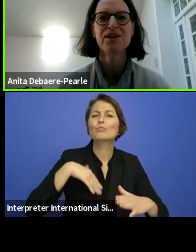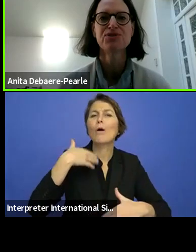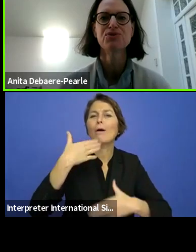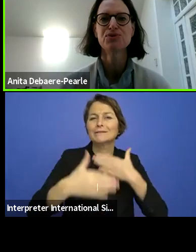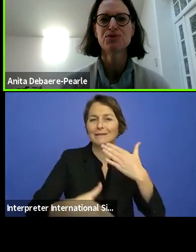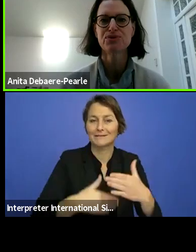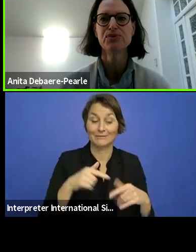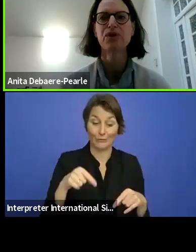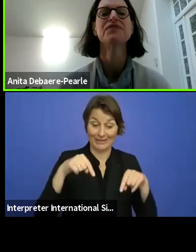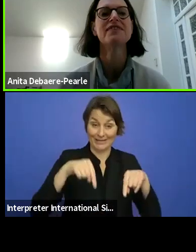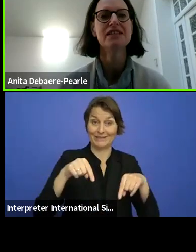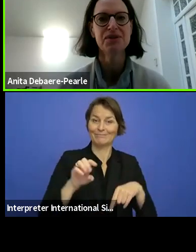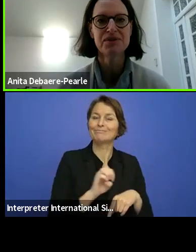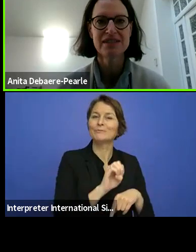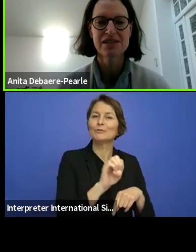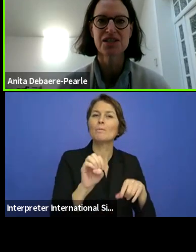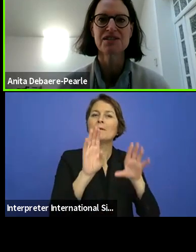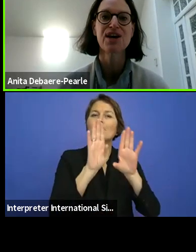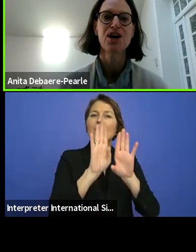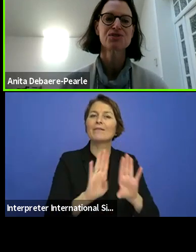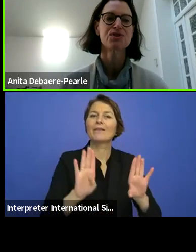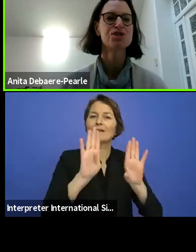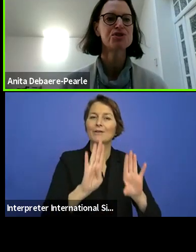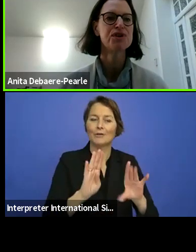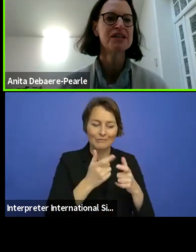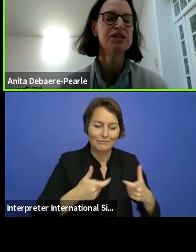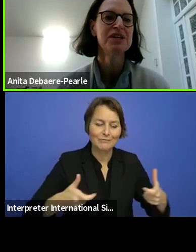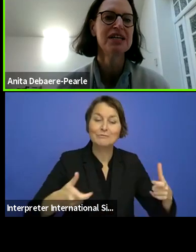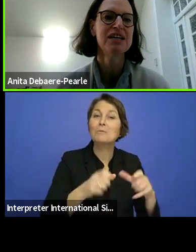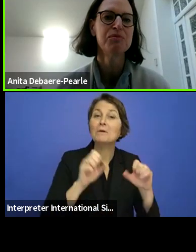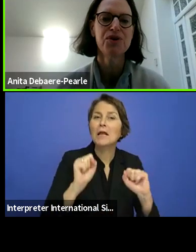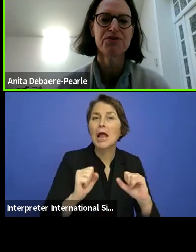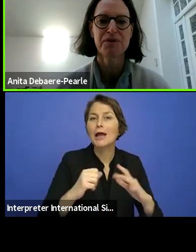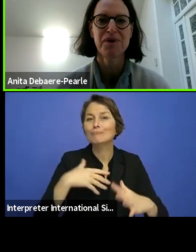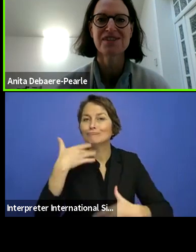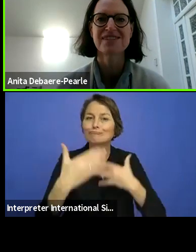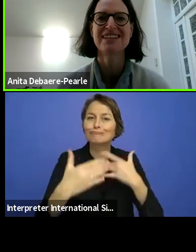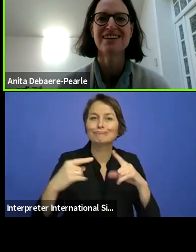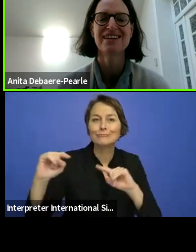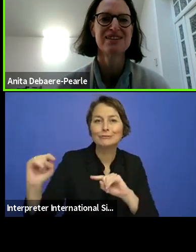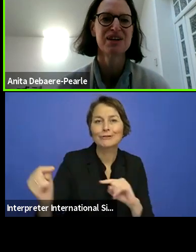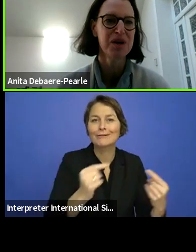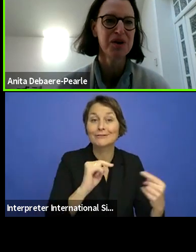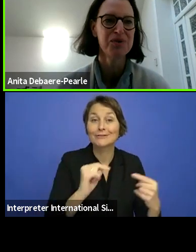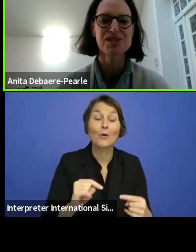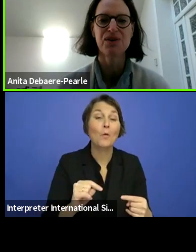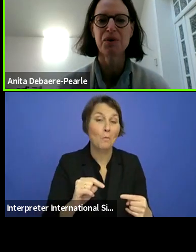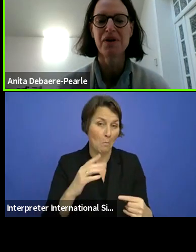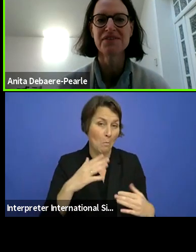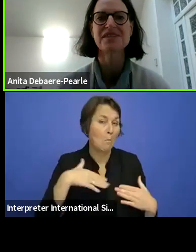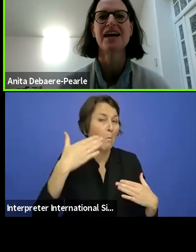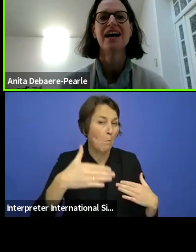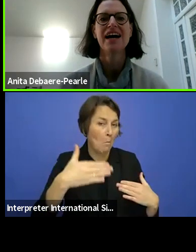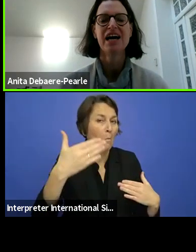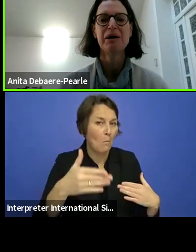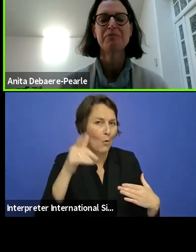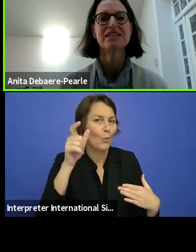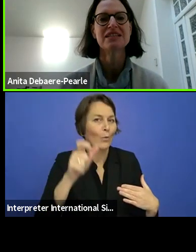Forum to continue the discussions. So surely you will hear more from us in the coming weeks or